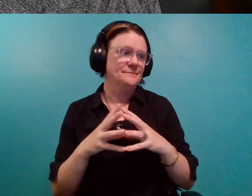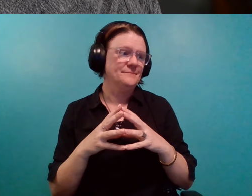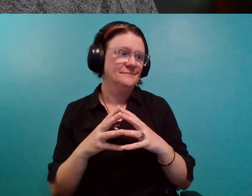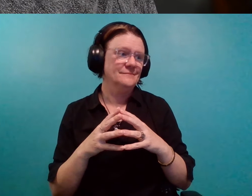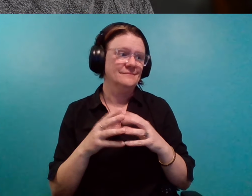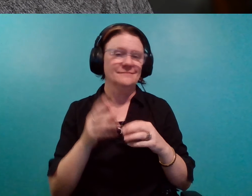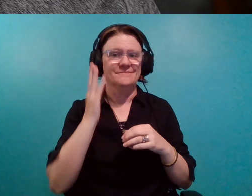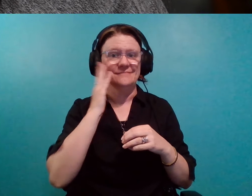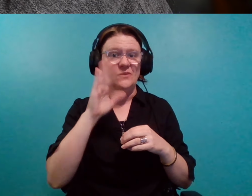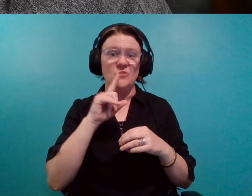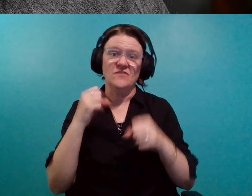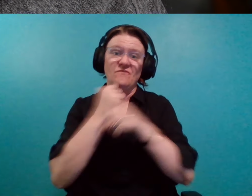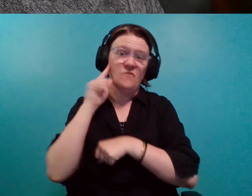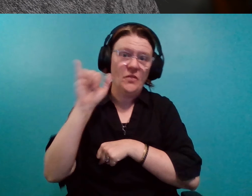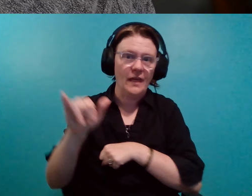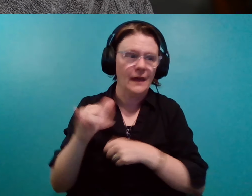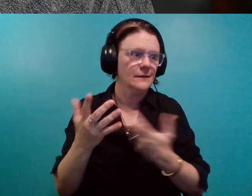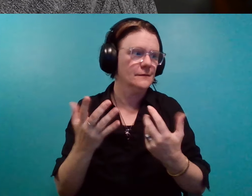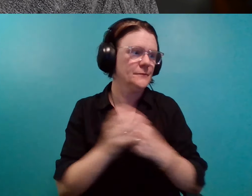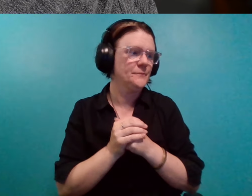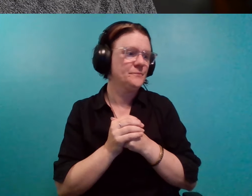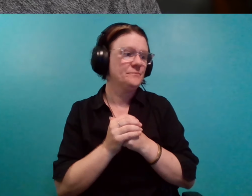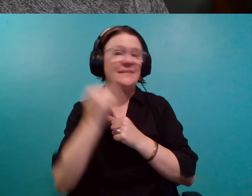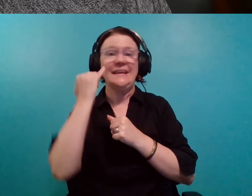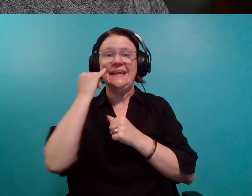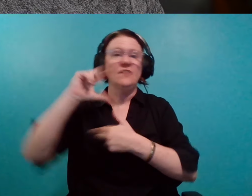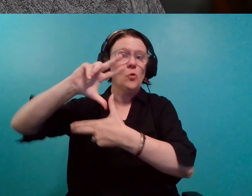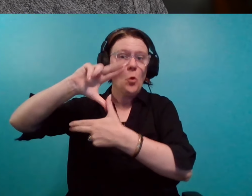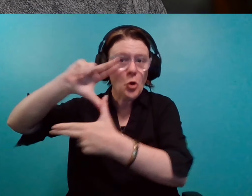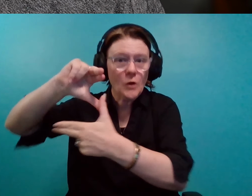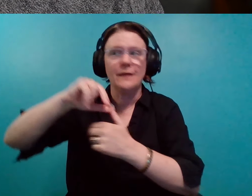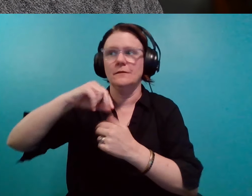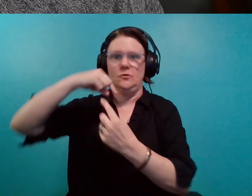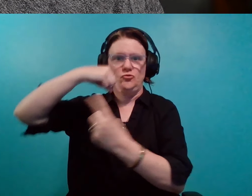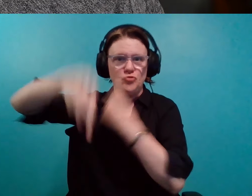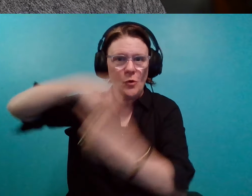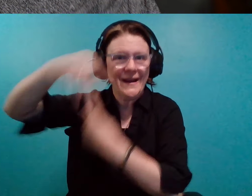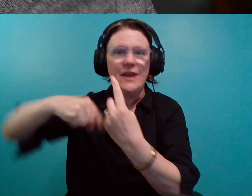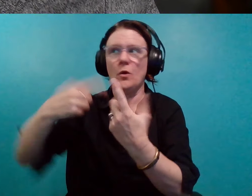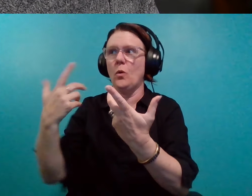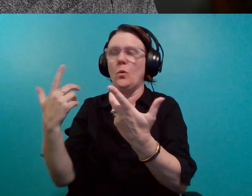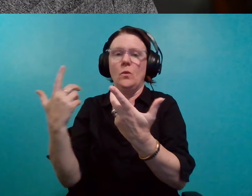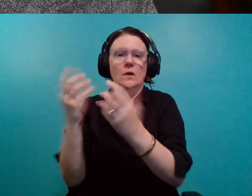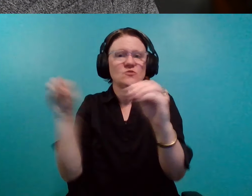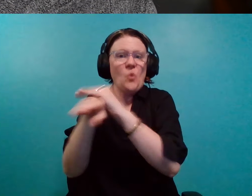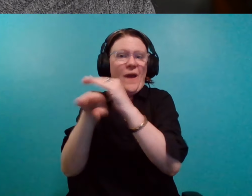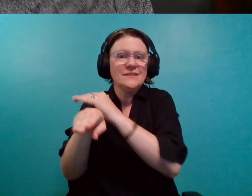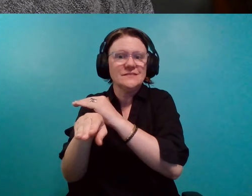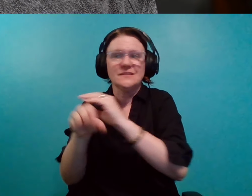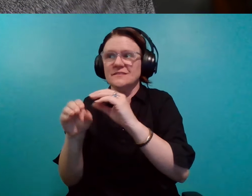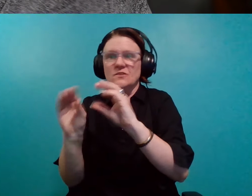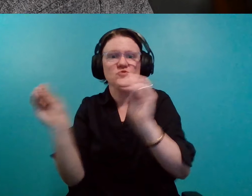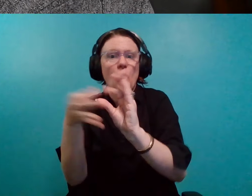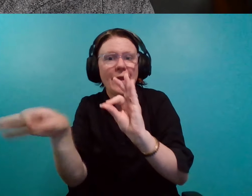We've had to fight for that in South Carolina. Anytime there's a natural disaster or anything, we're like emailing the